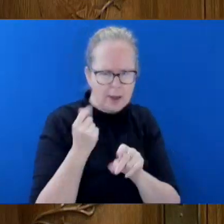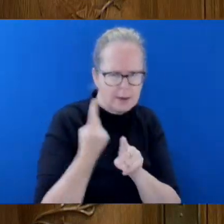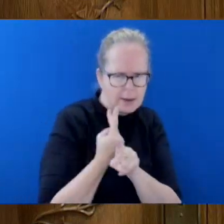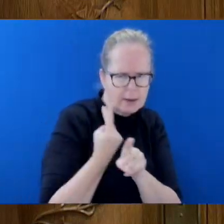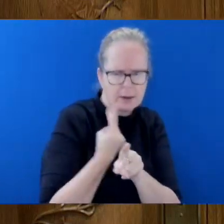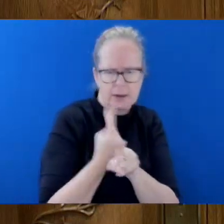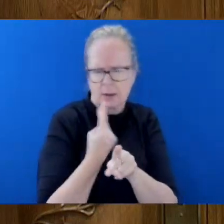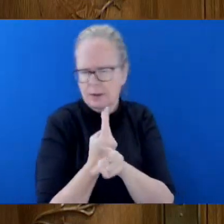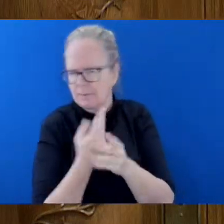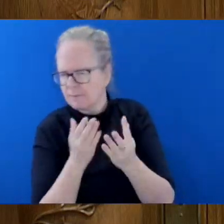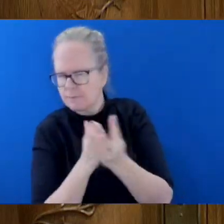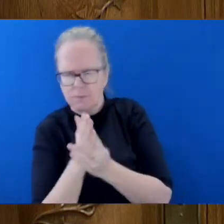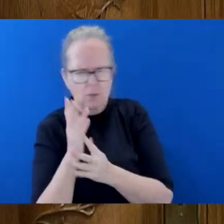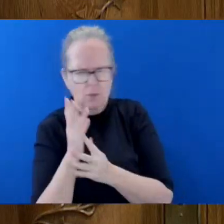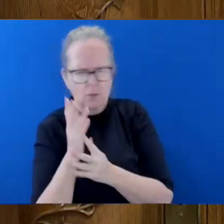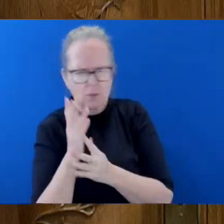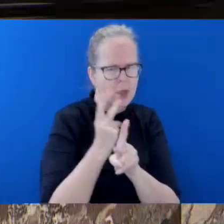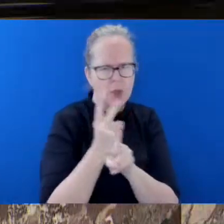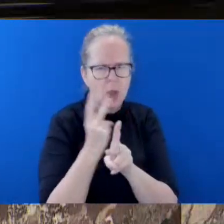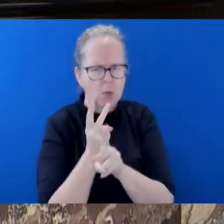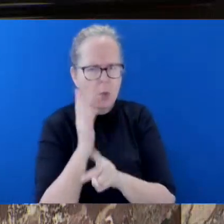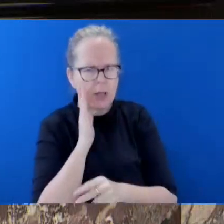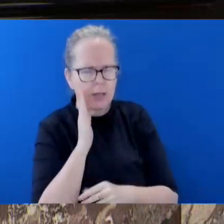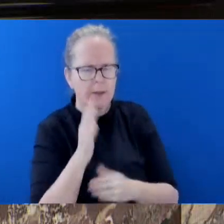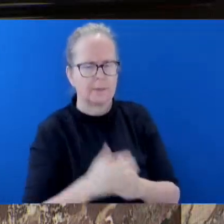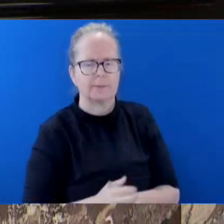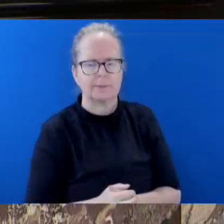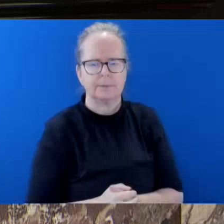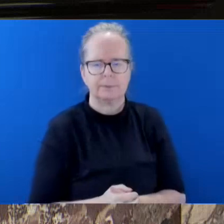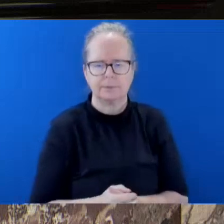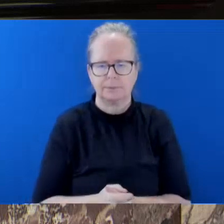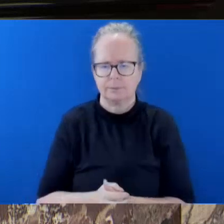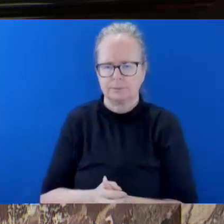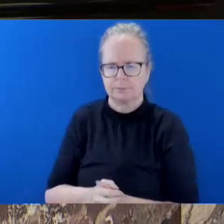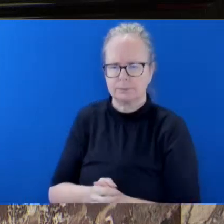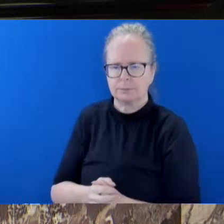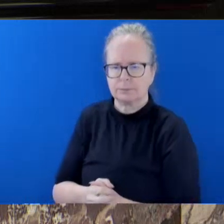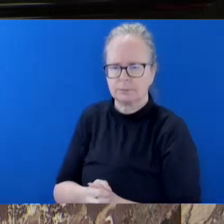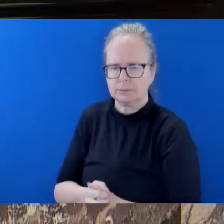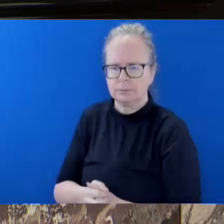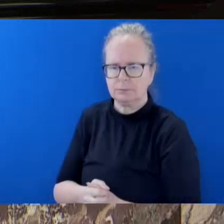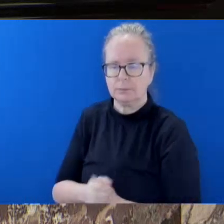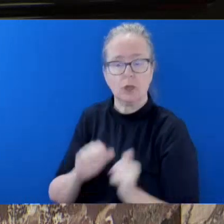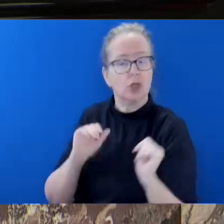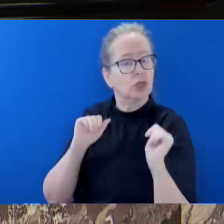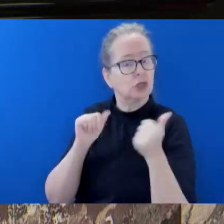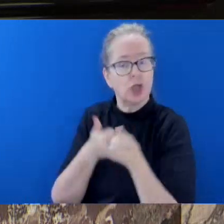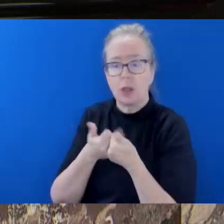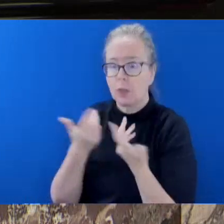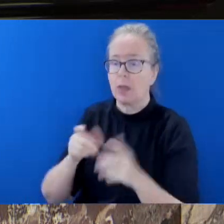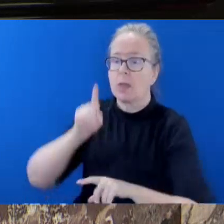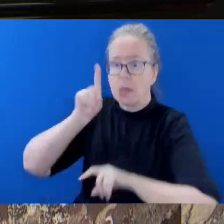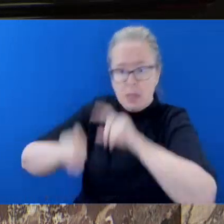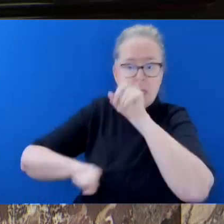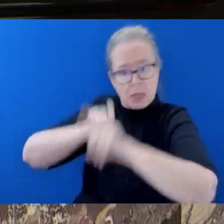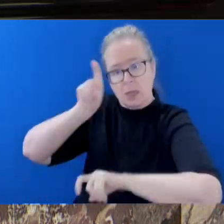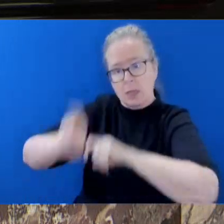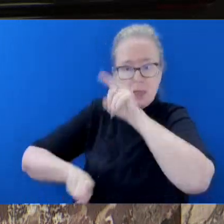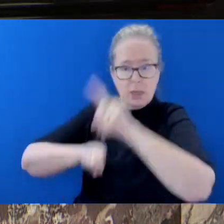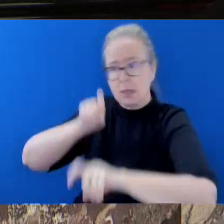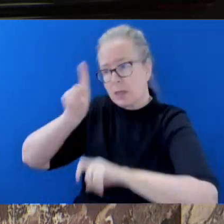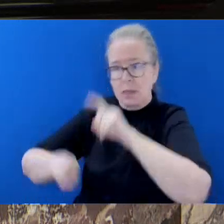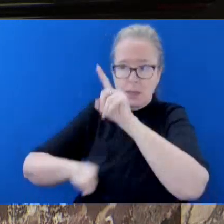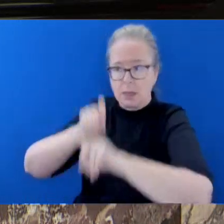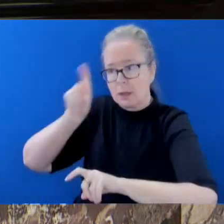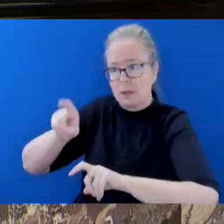Member supplemental. Thank you, Speaker. The challenge is that these people are not getting answers. These people have mortgage payments on these properties, and